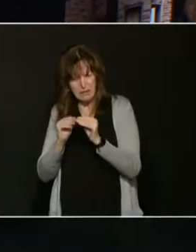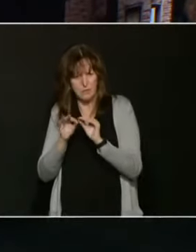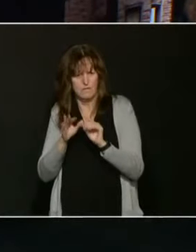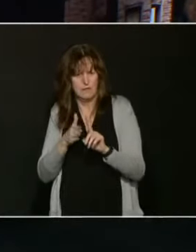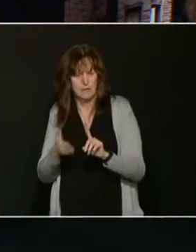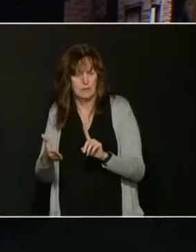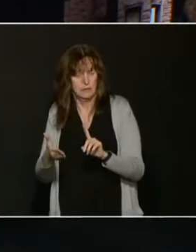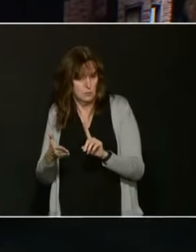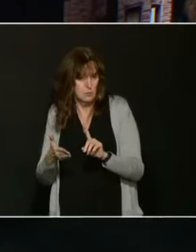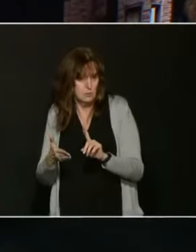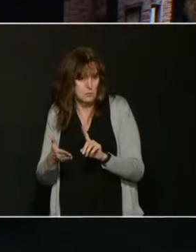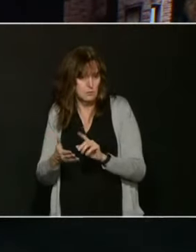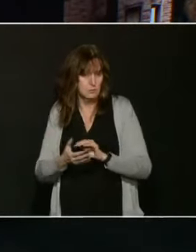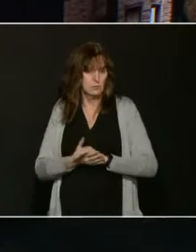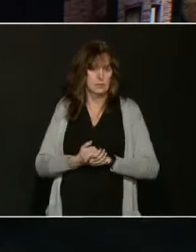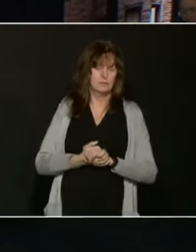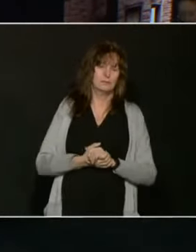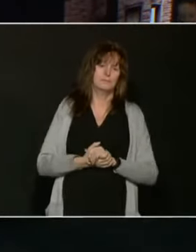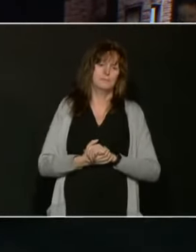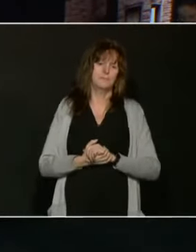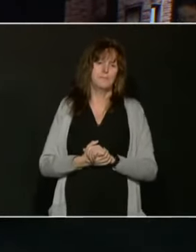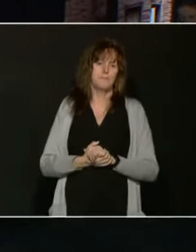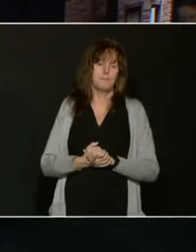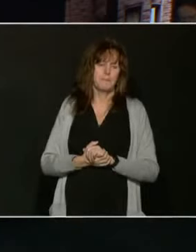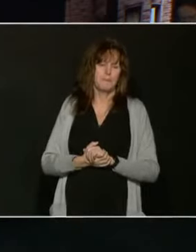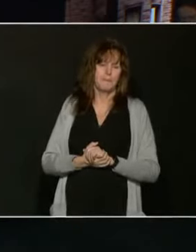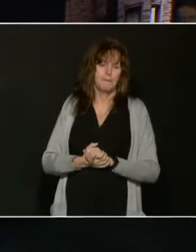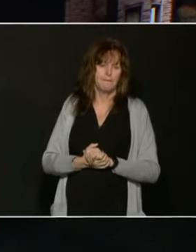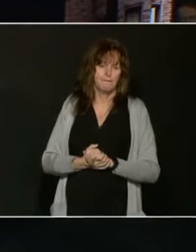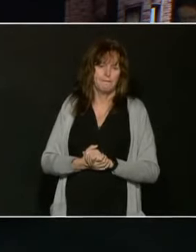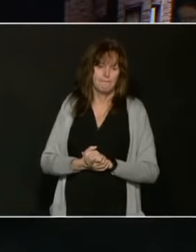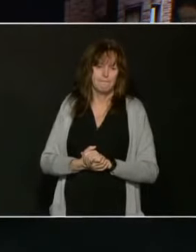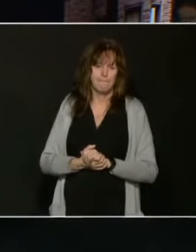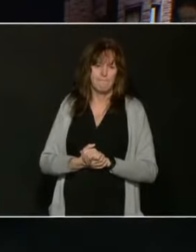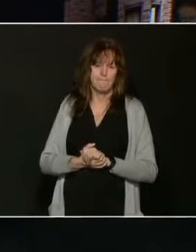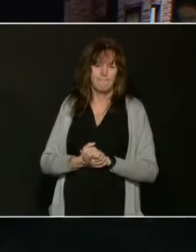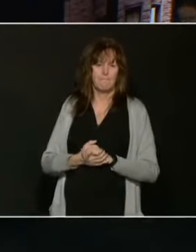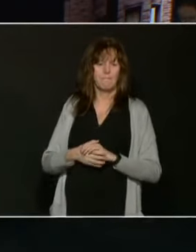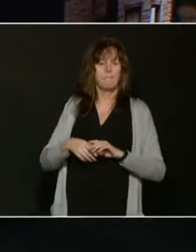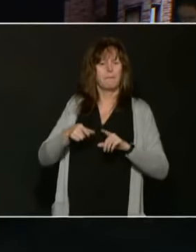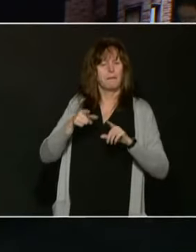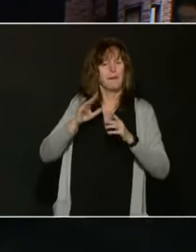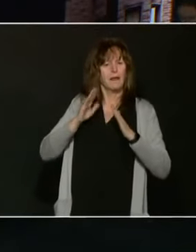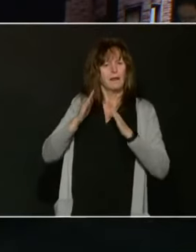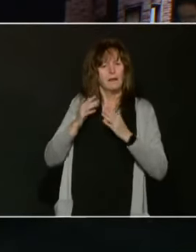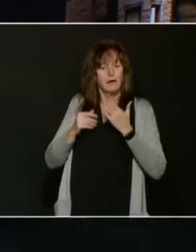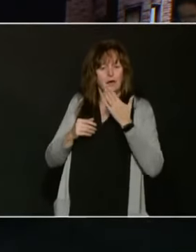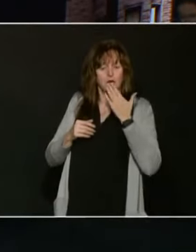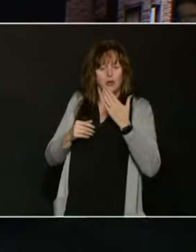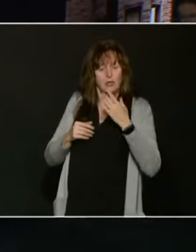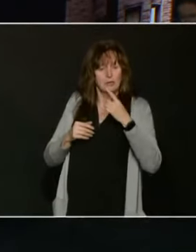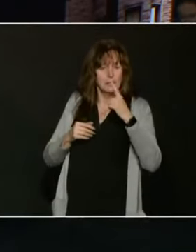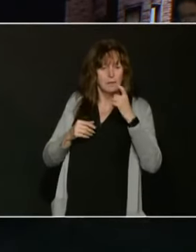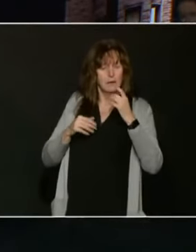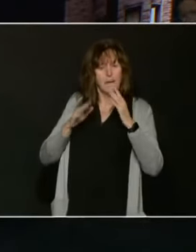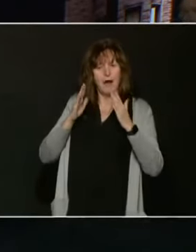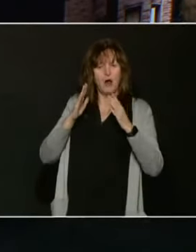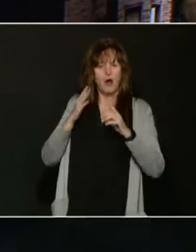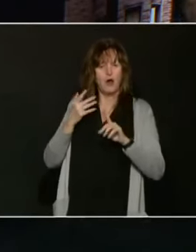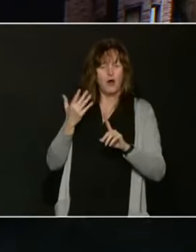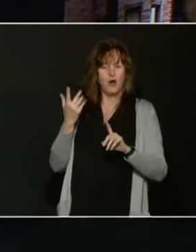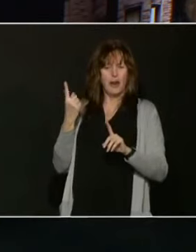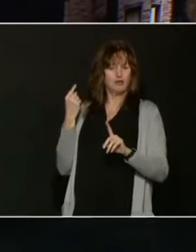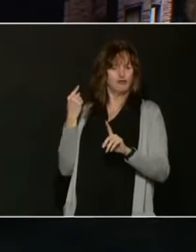I also wanted to ask, you mentioned having a good summer and perhaps a better summer than last year. A lot of child welfare advocates,